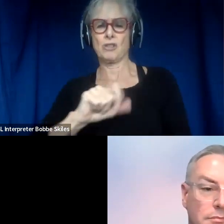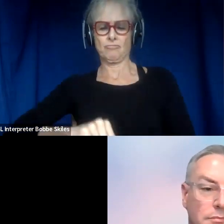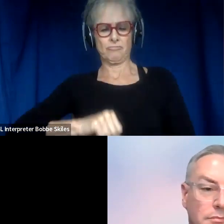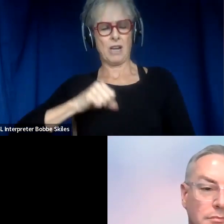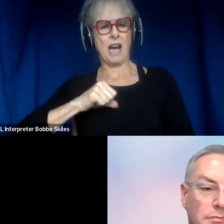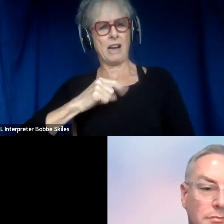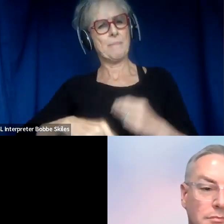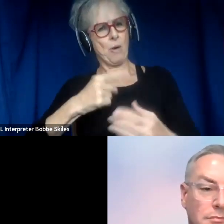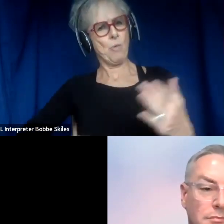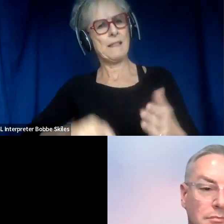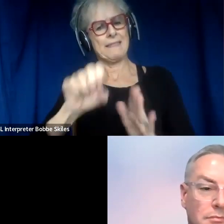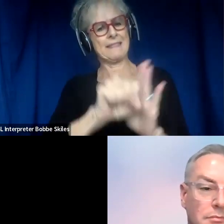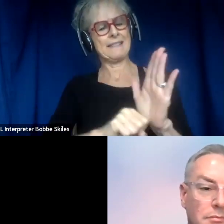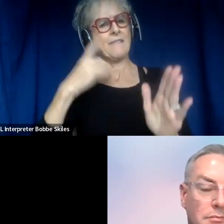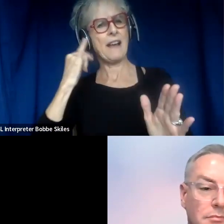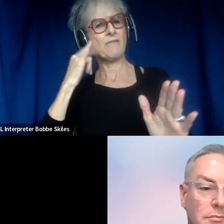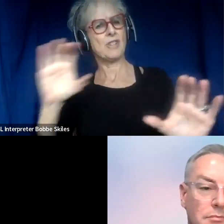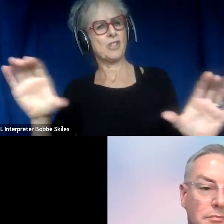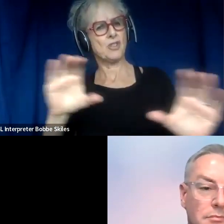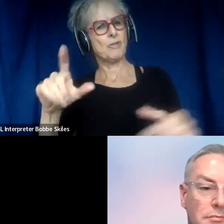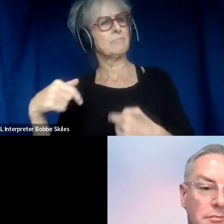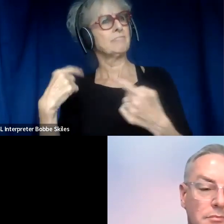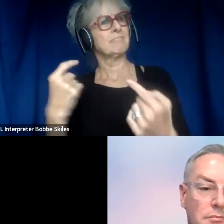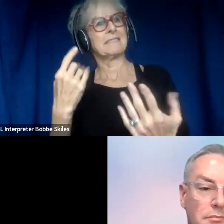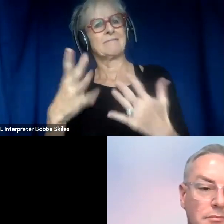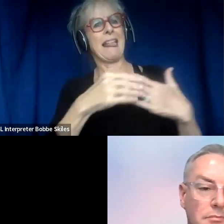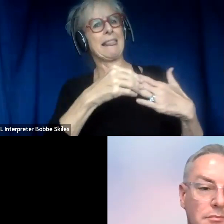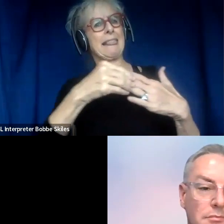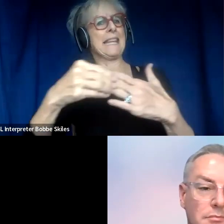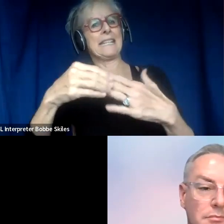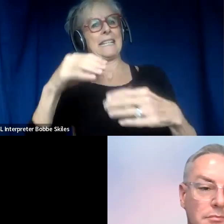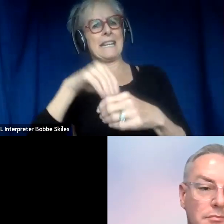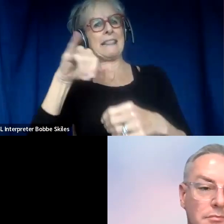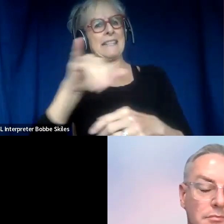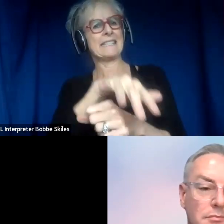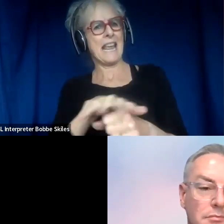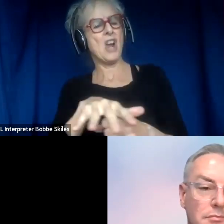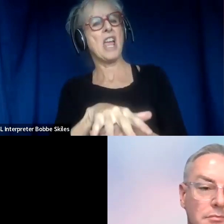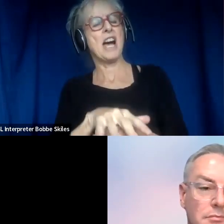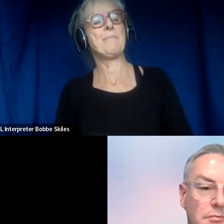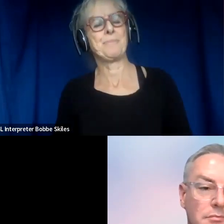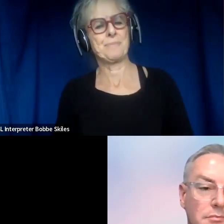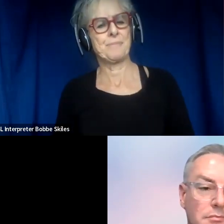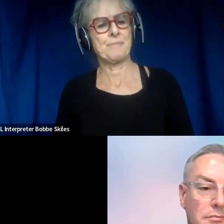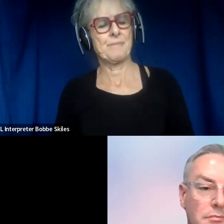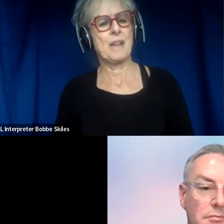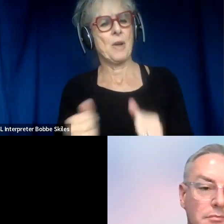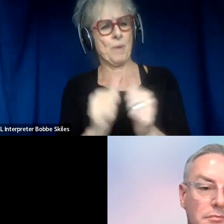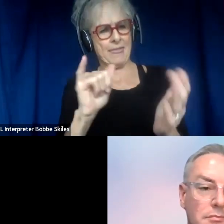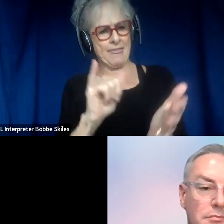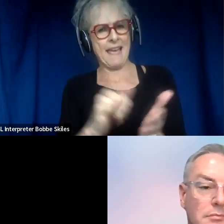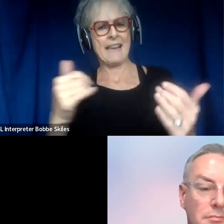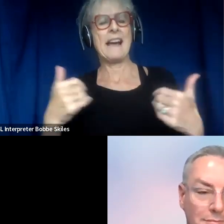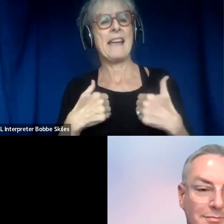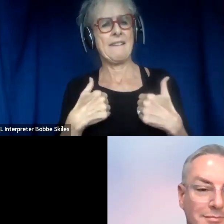what the state of California is doing and leading in this area. And so with that, I have a